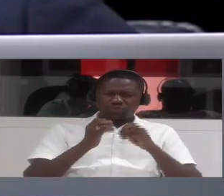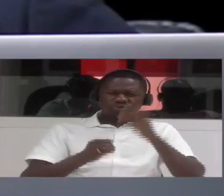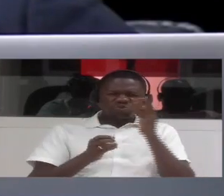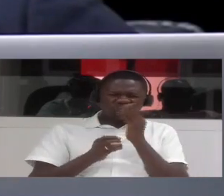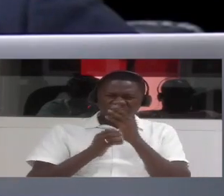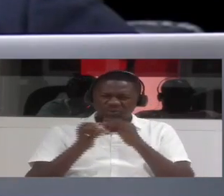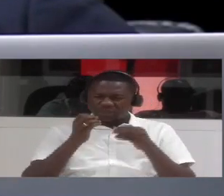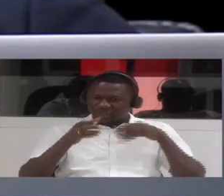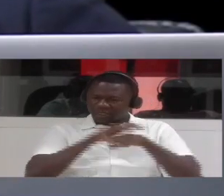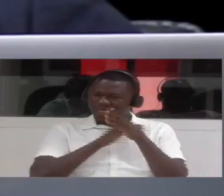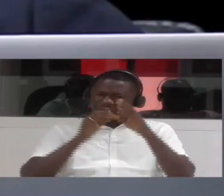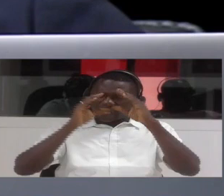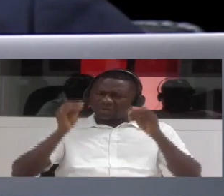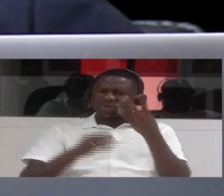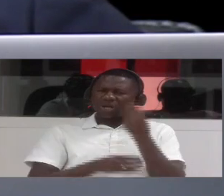at 2 a.m. yeah,